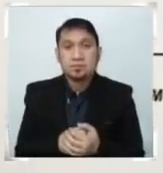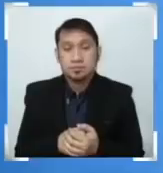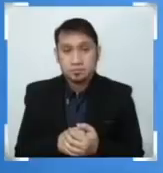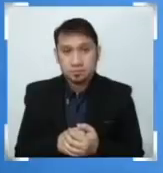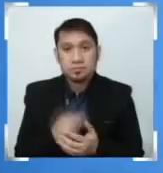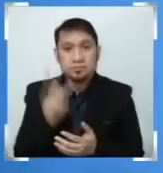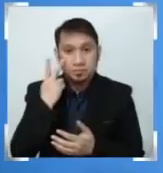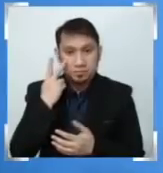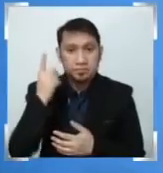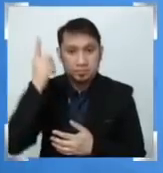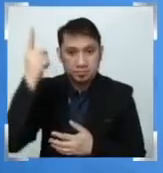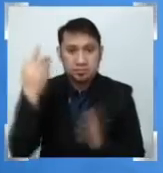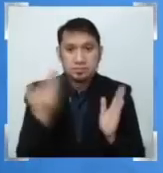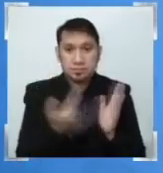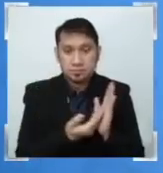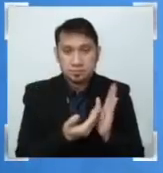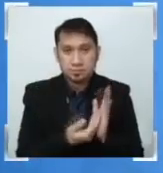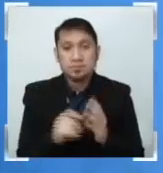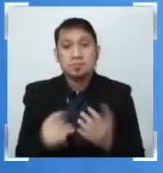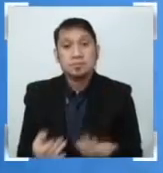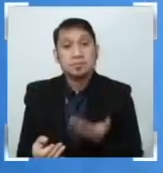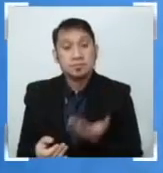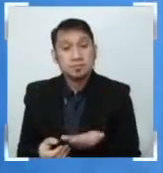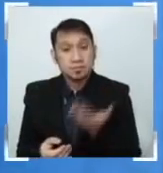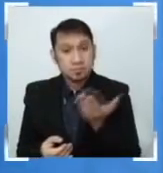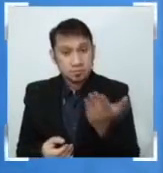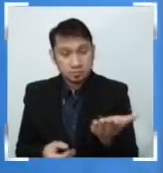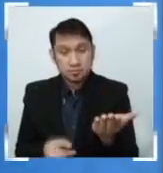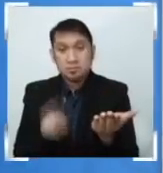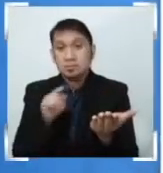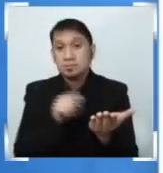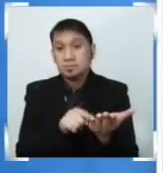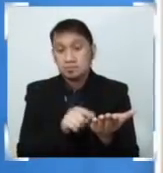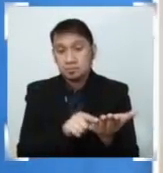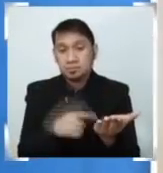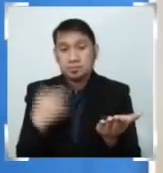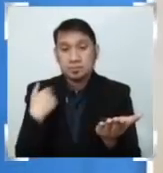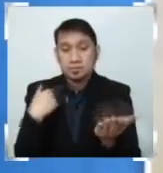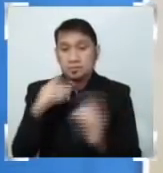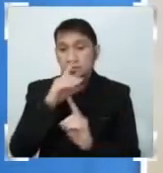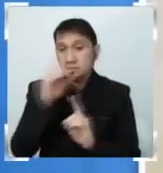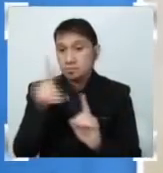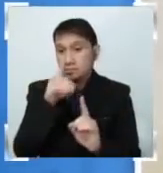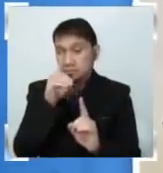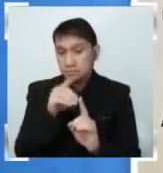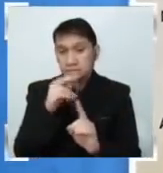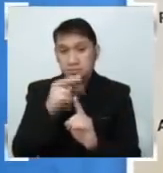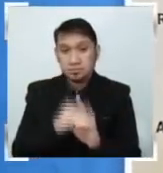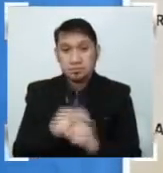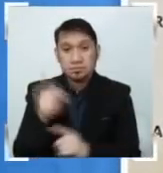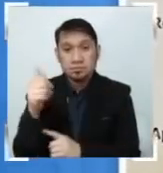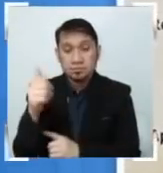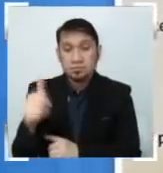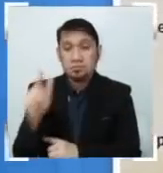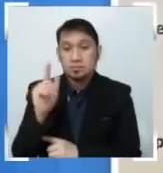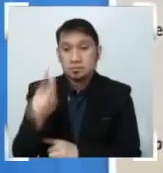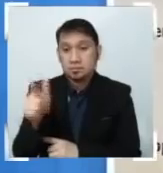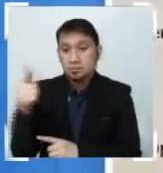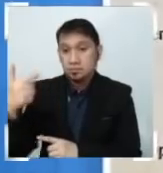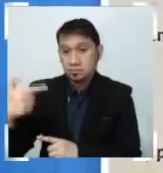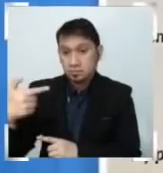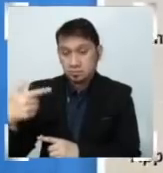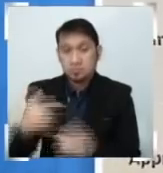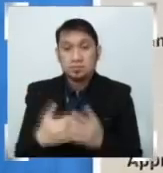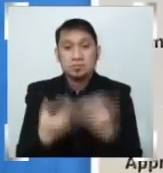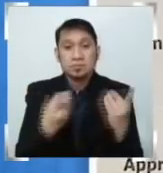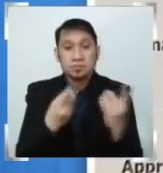Marcos. Sinumite din ang kampo ni Marcos ang drug test na may petsang November 10, 2021 na ginawa naman noong